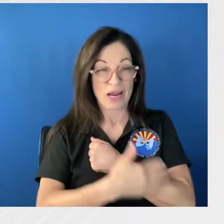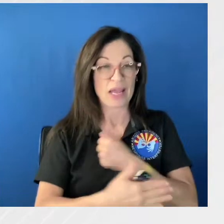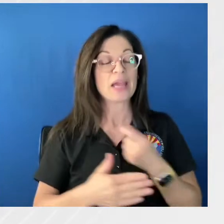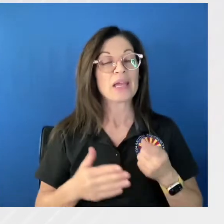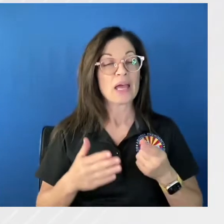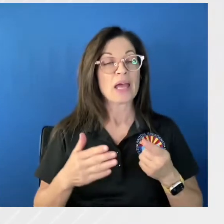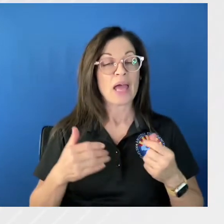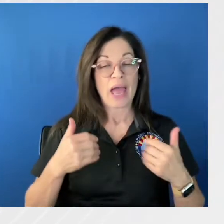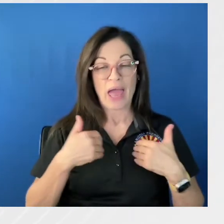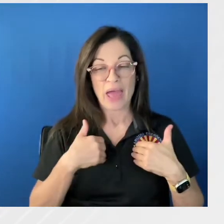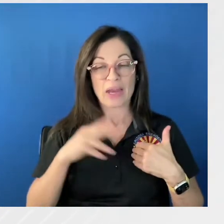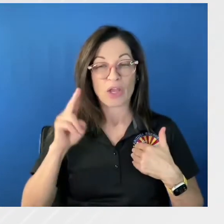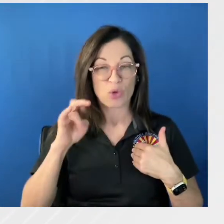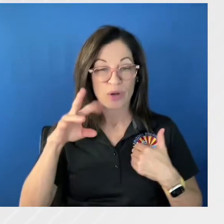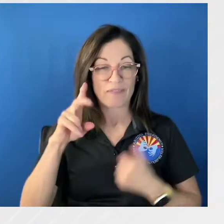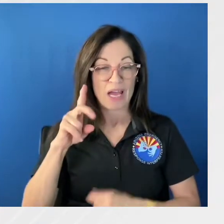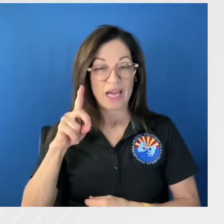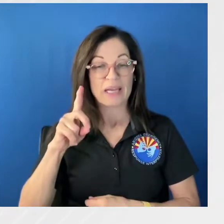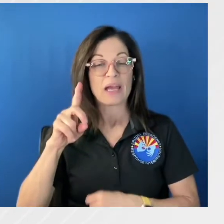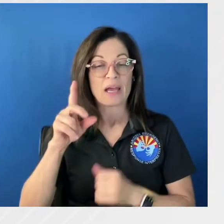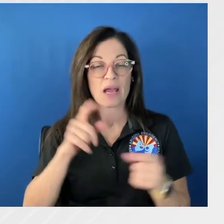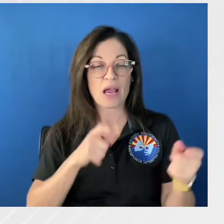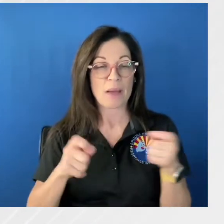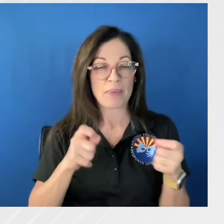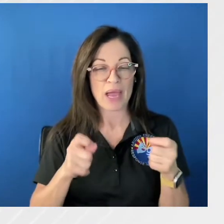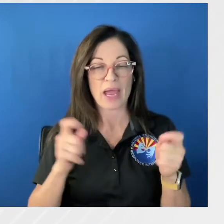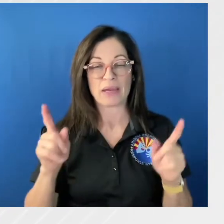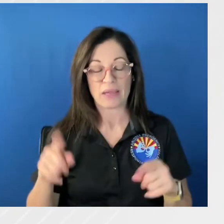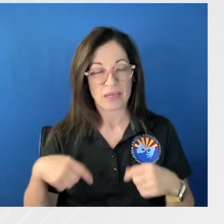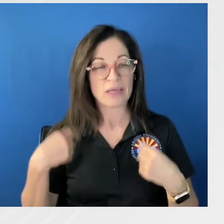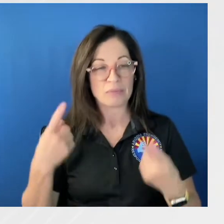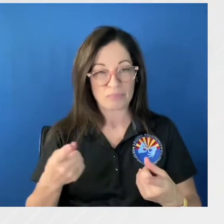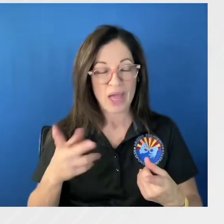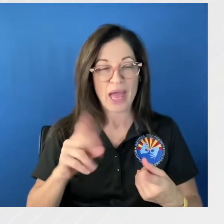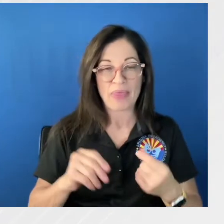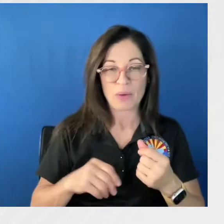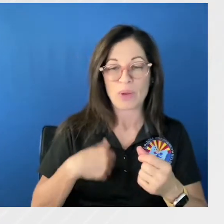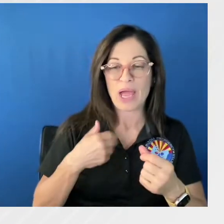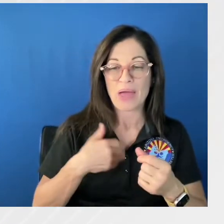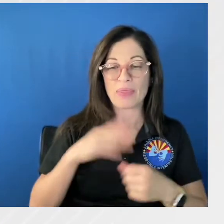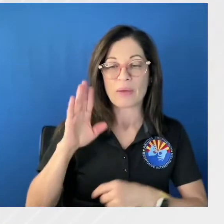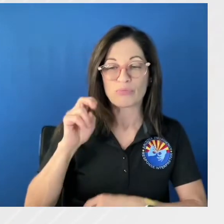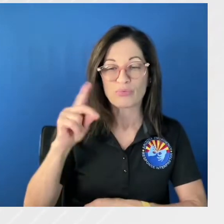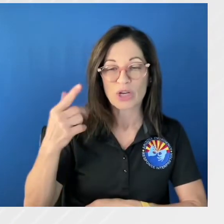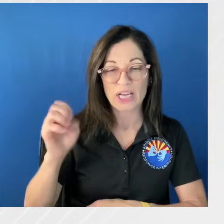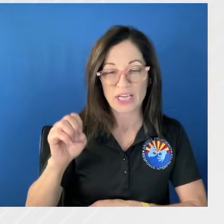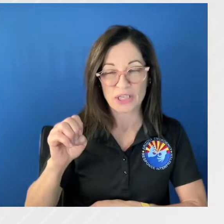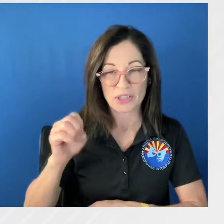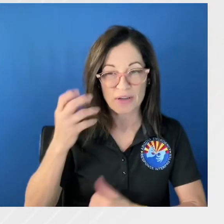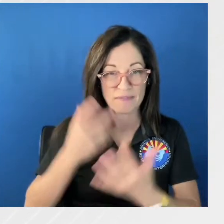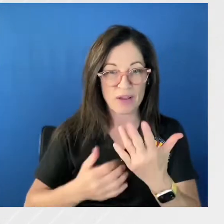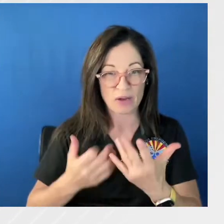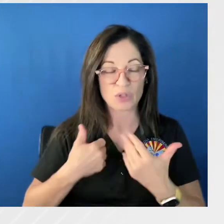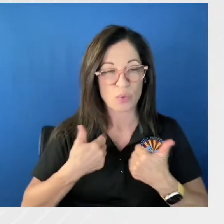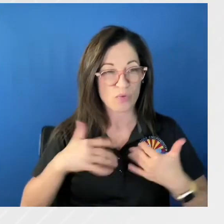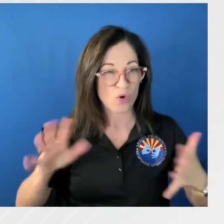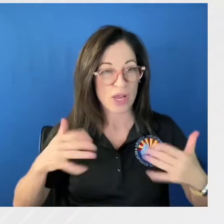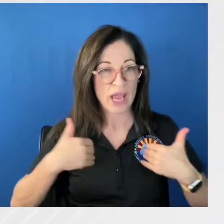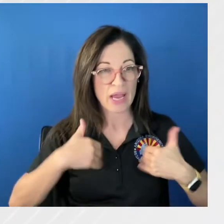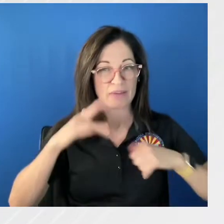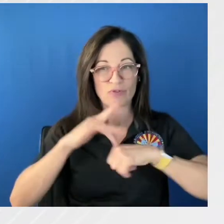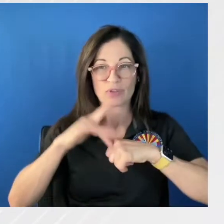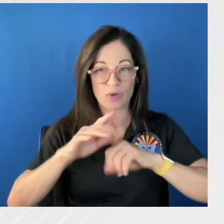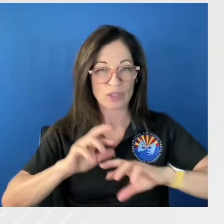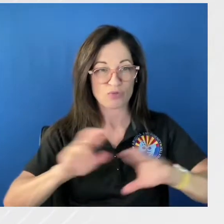in our other mountains. Then obviously the bridge fire came in secondarily. So we had resources spread out. Okay, Sheriff, how do